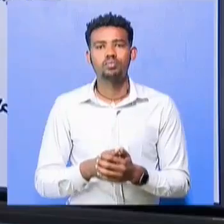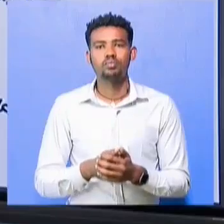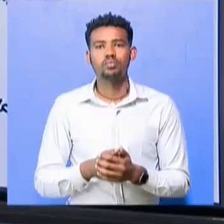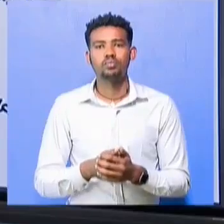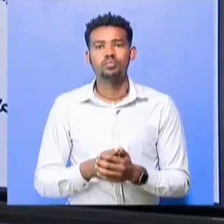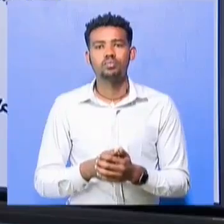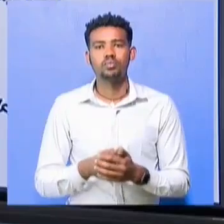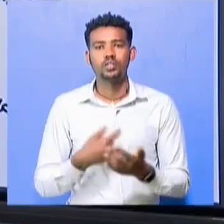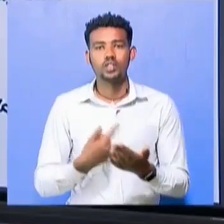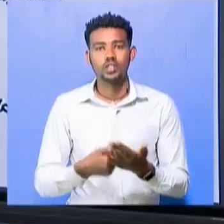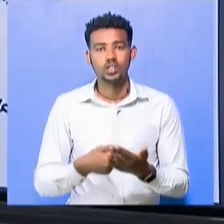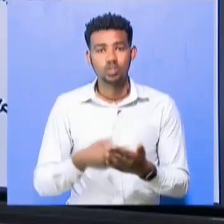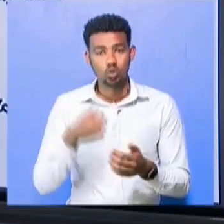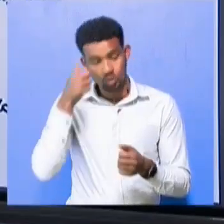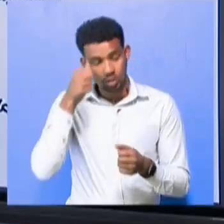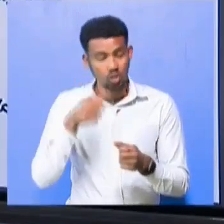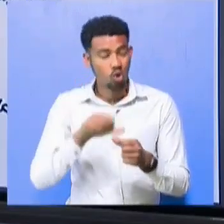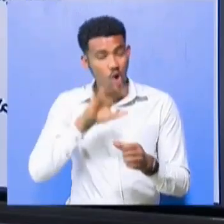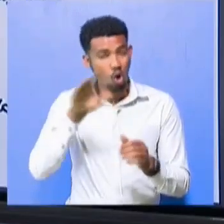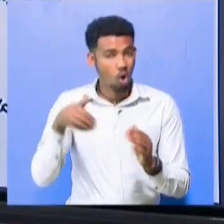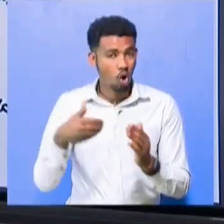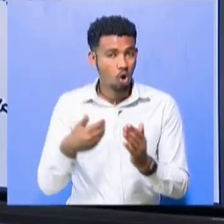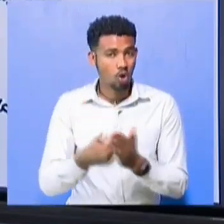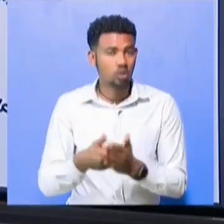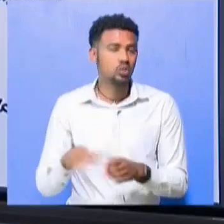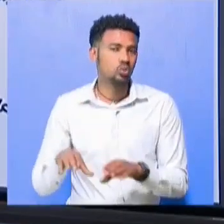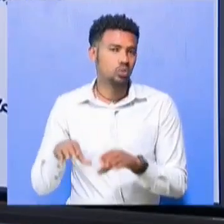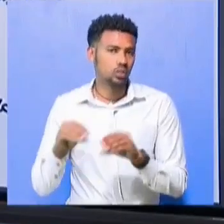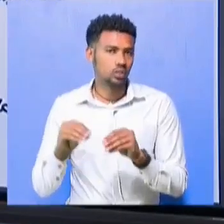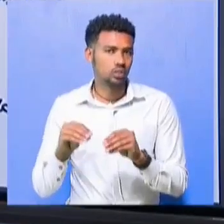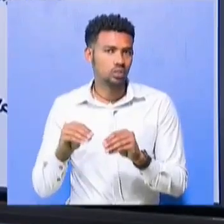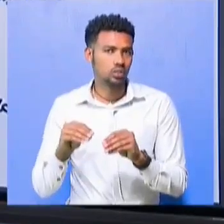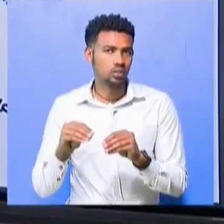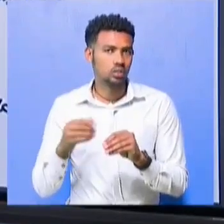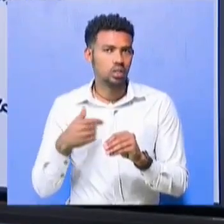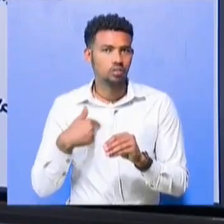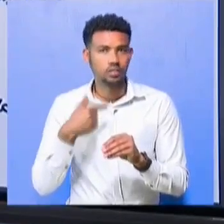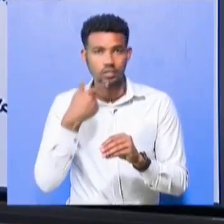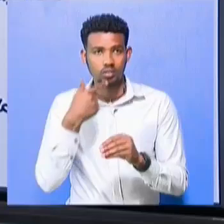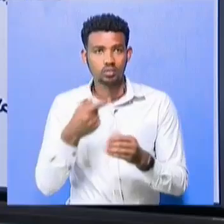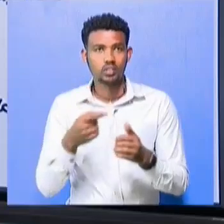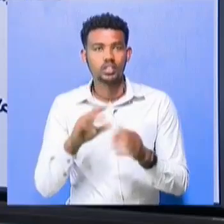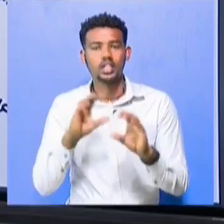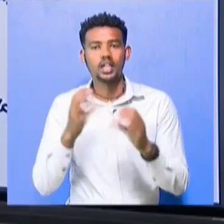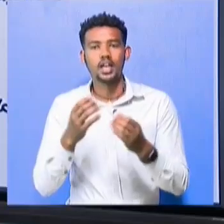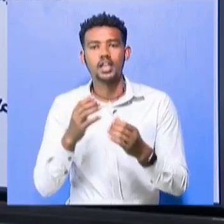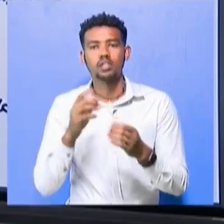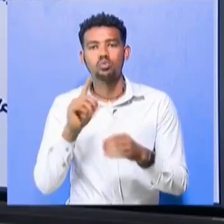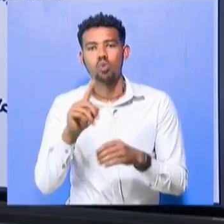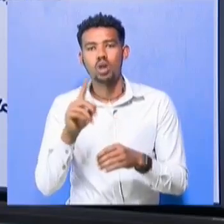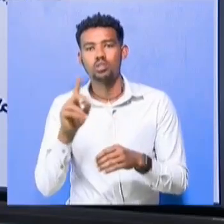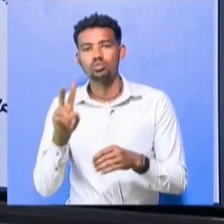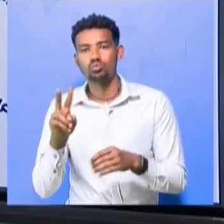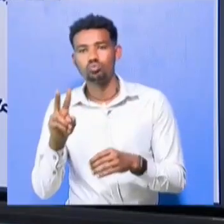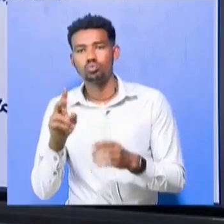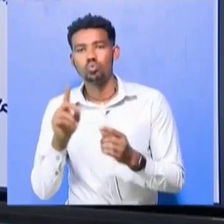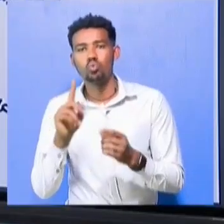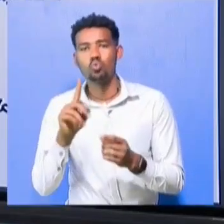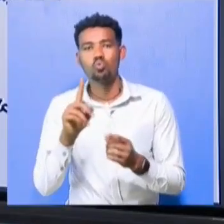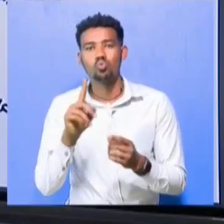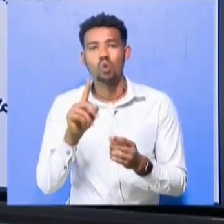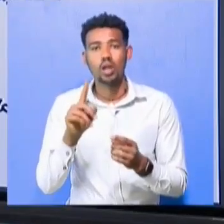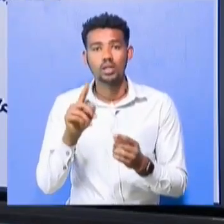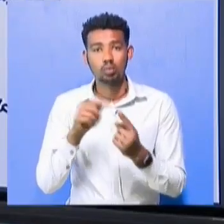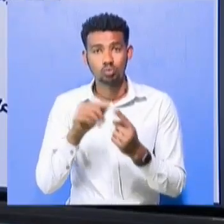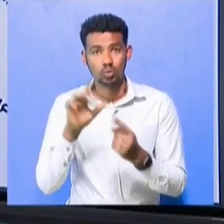Does it concern all students? I mean that from grade 1 to grade 8? No.